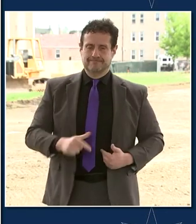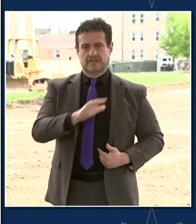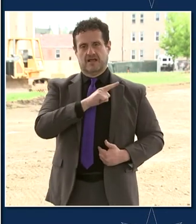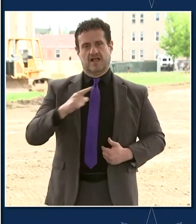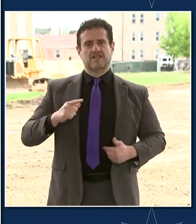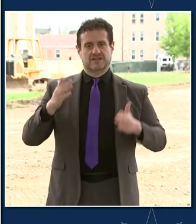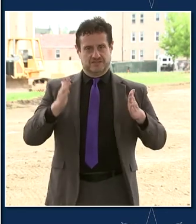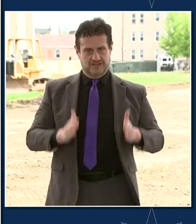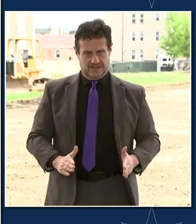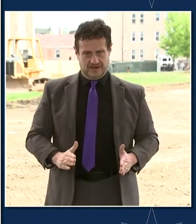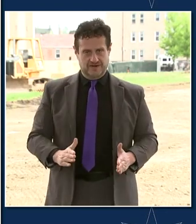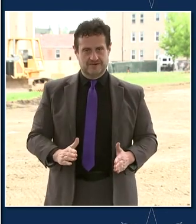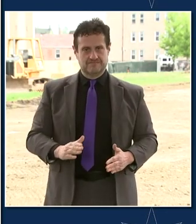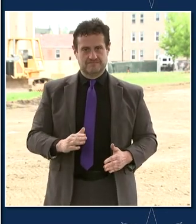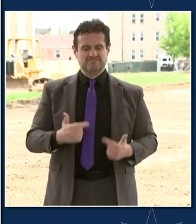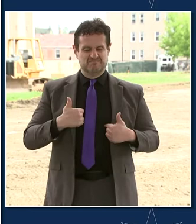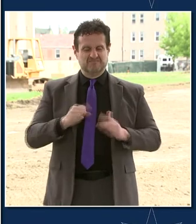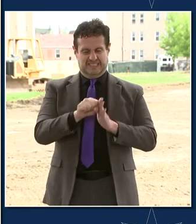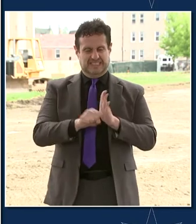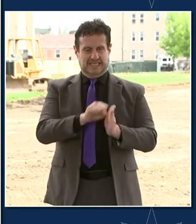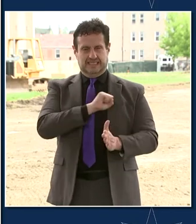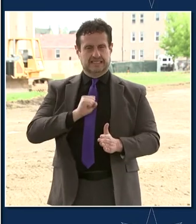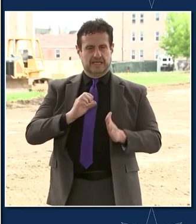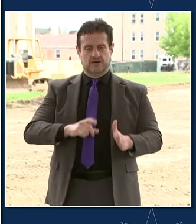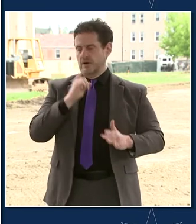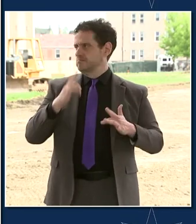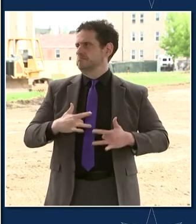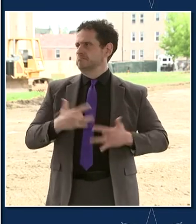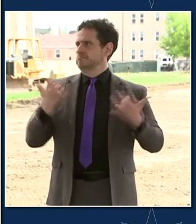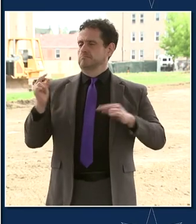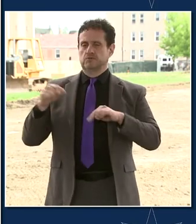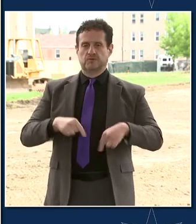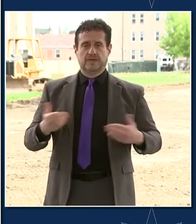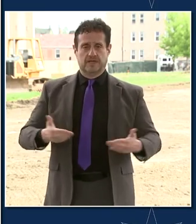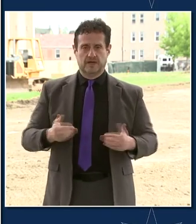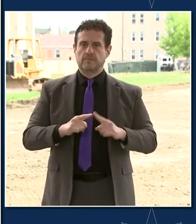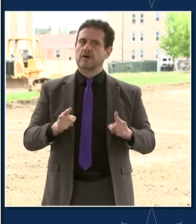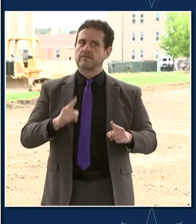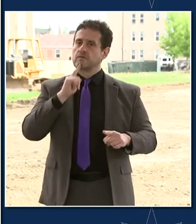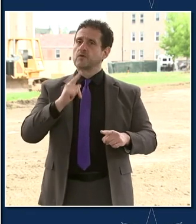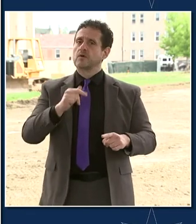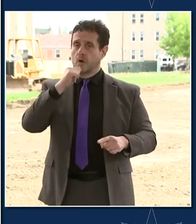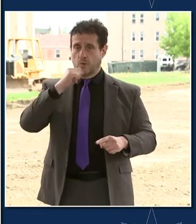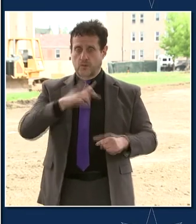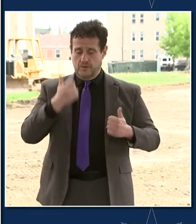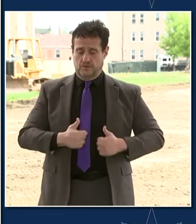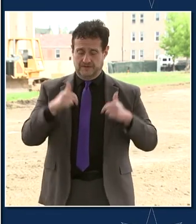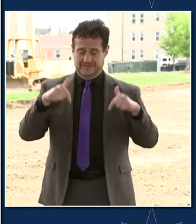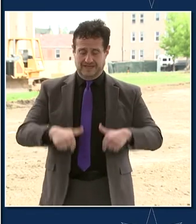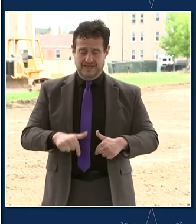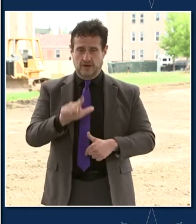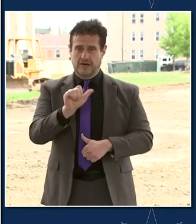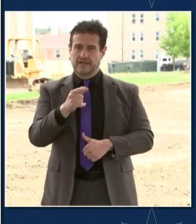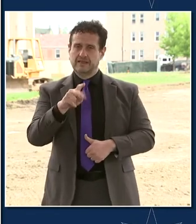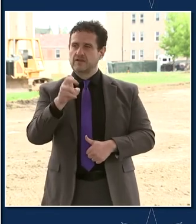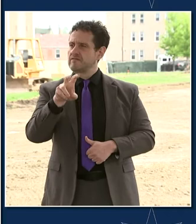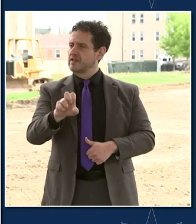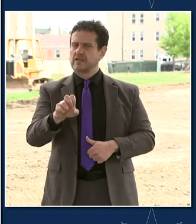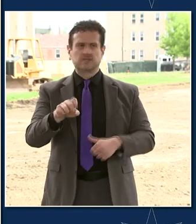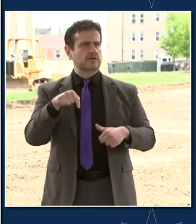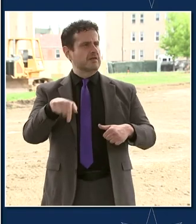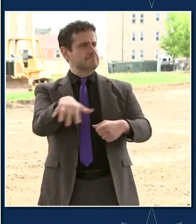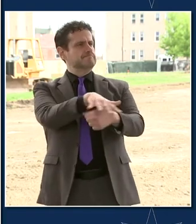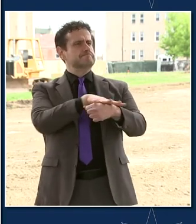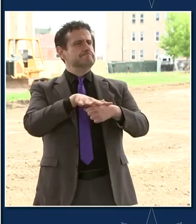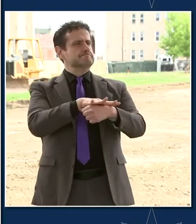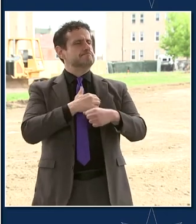it brings me joy to be able to be here, but as a resident of Little Village, there's so much love in my heart to